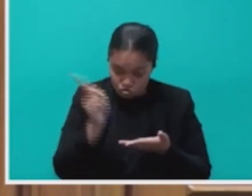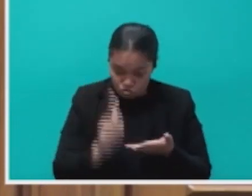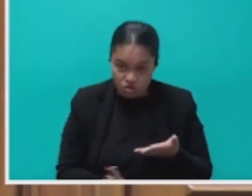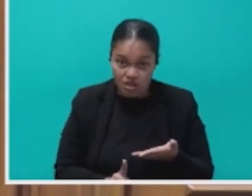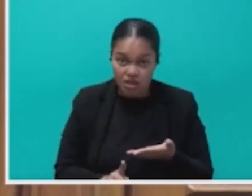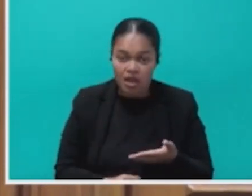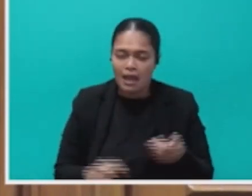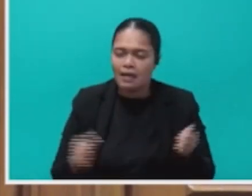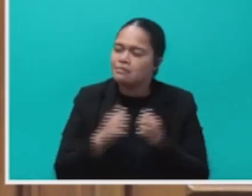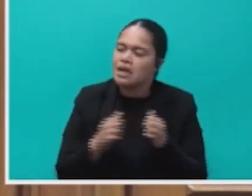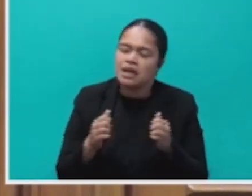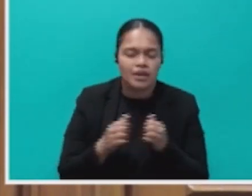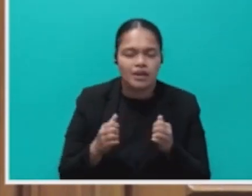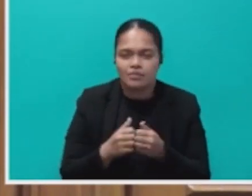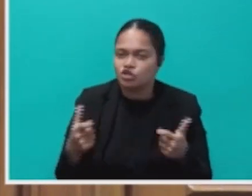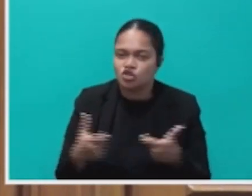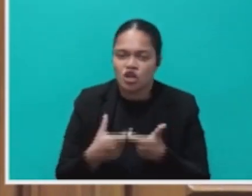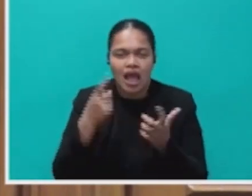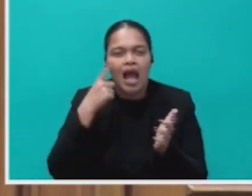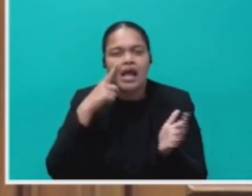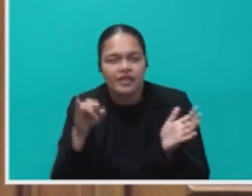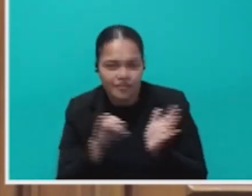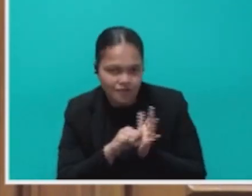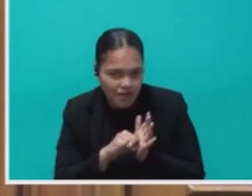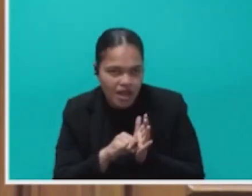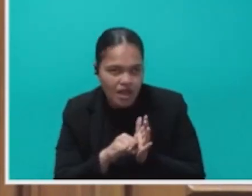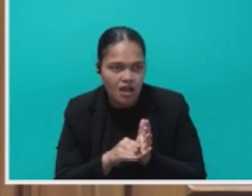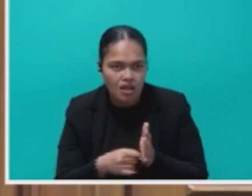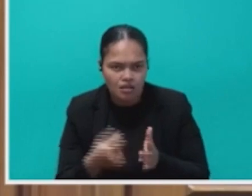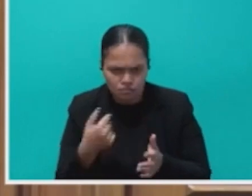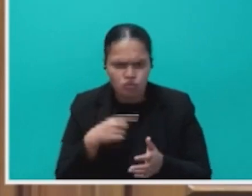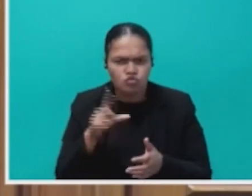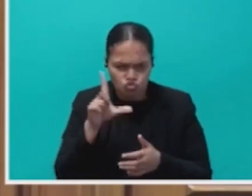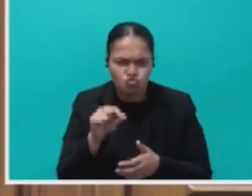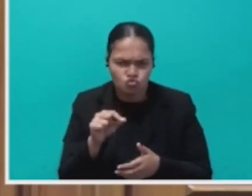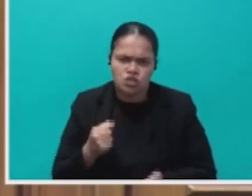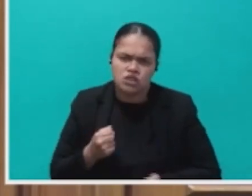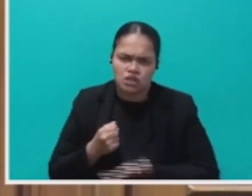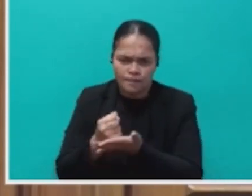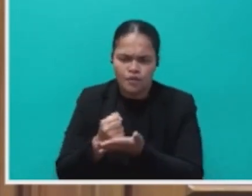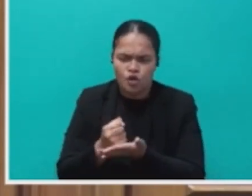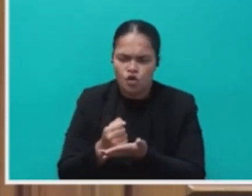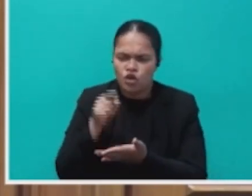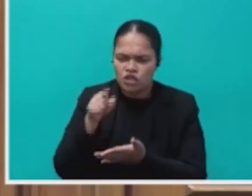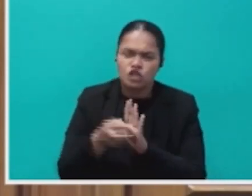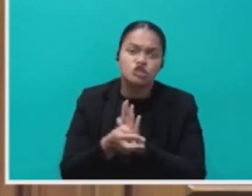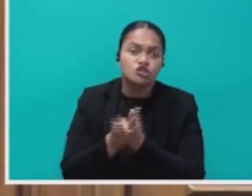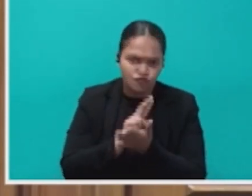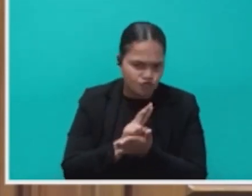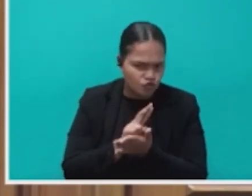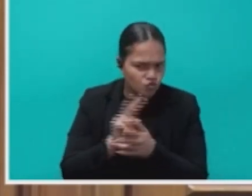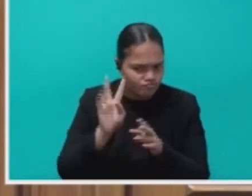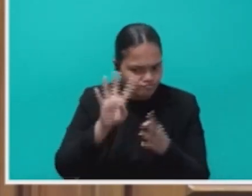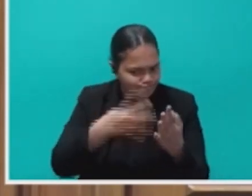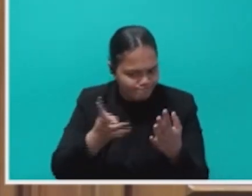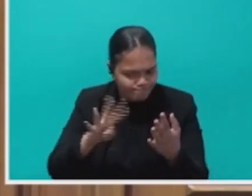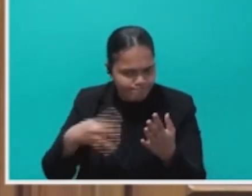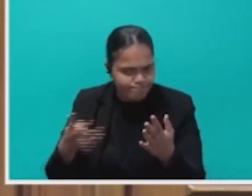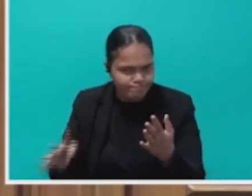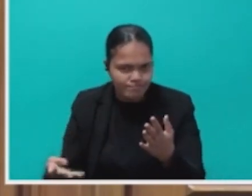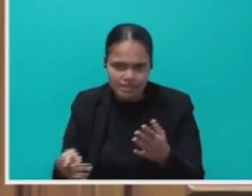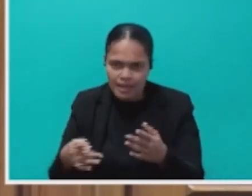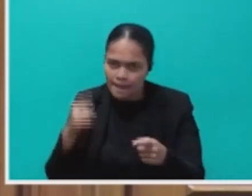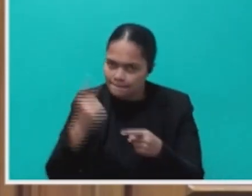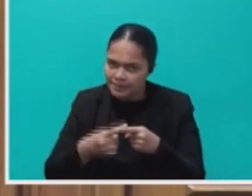many challenges have been identified, and I do support the committee that a review to address challenges to convene